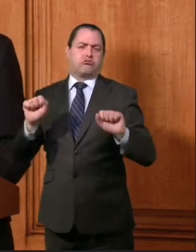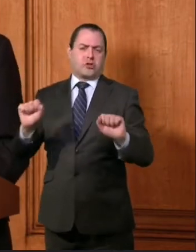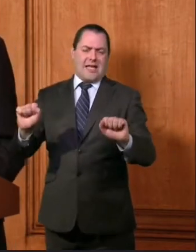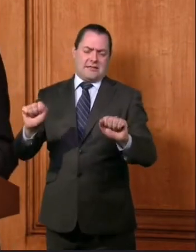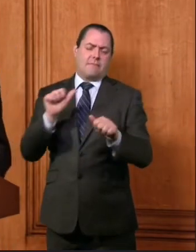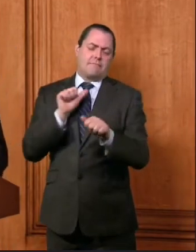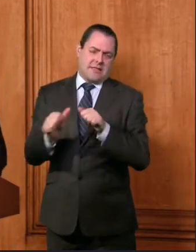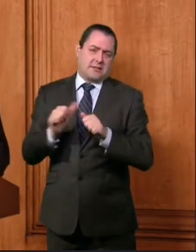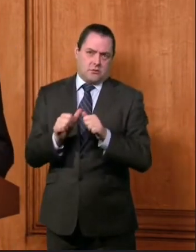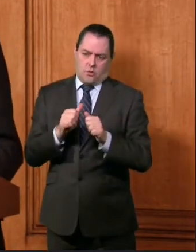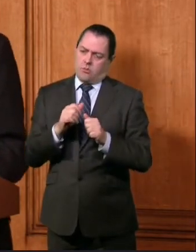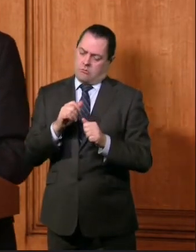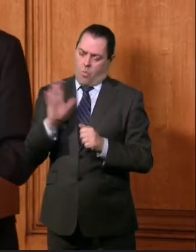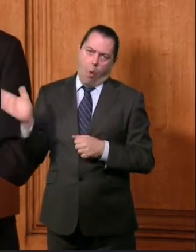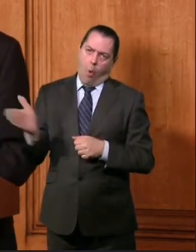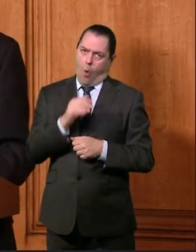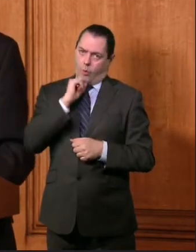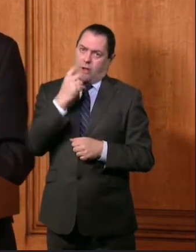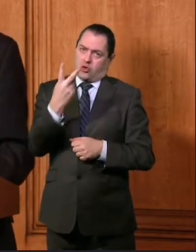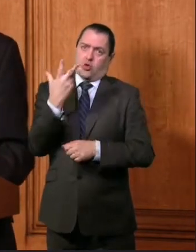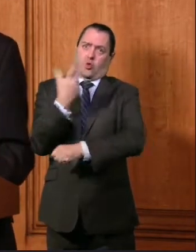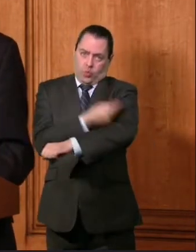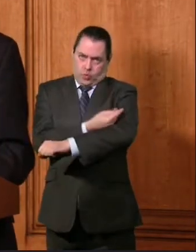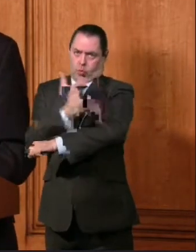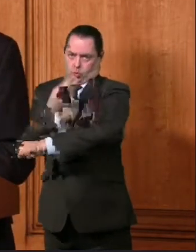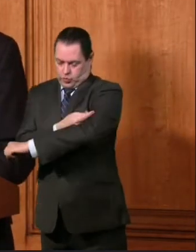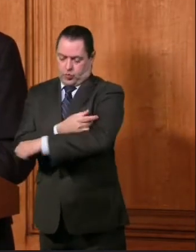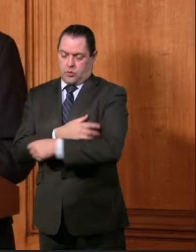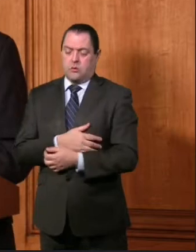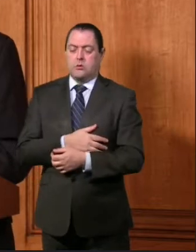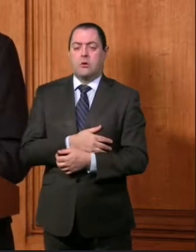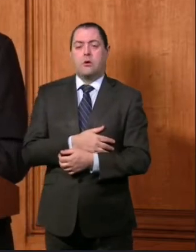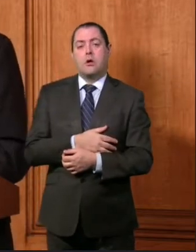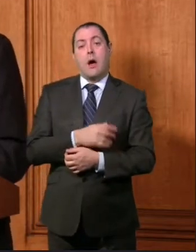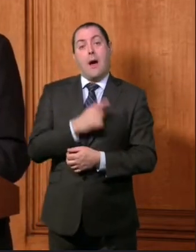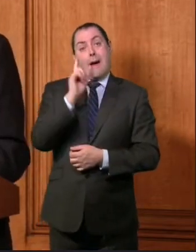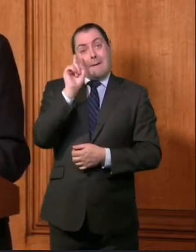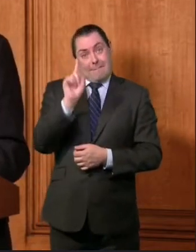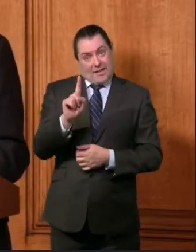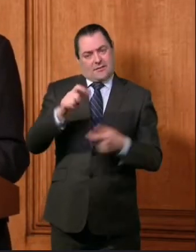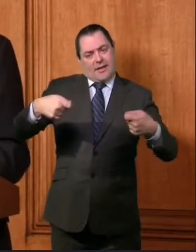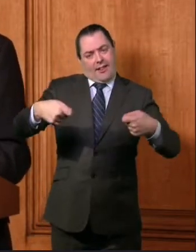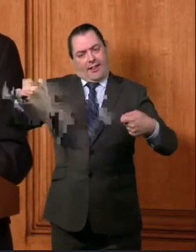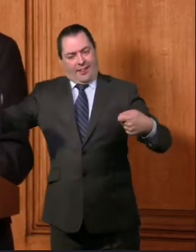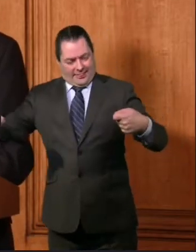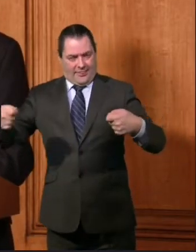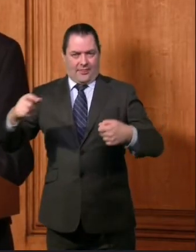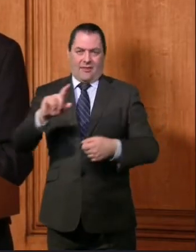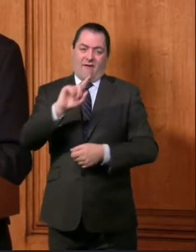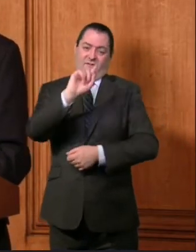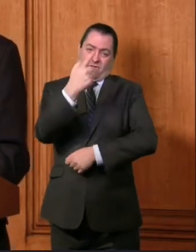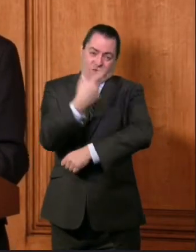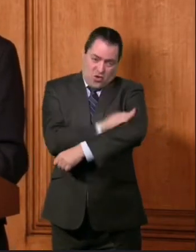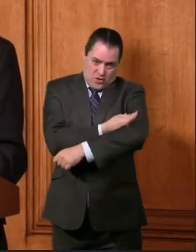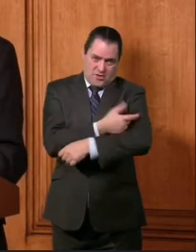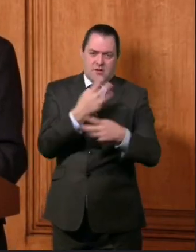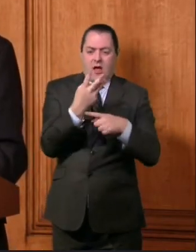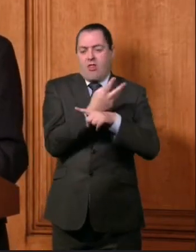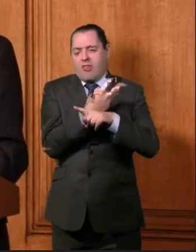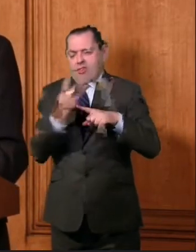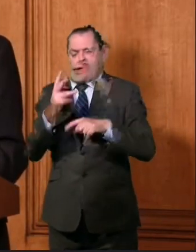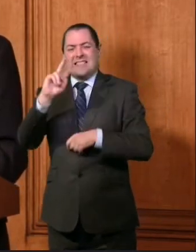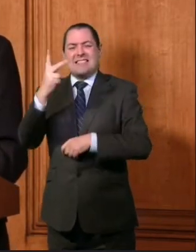reason for extending the course of the vaccination is primarily to double the